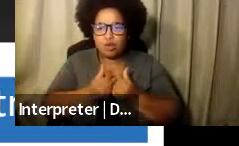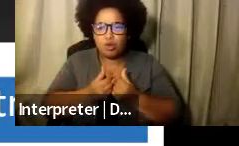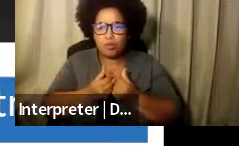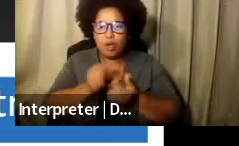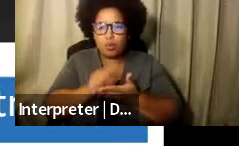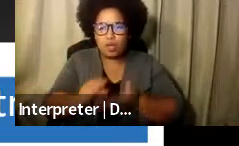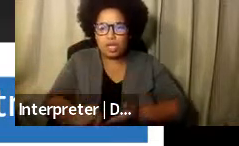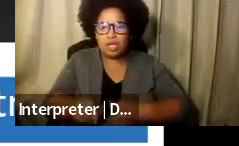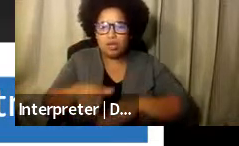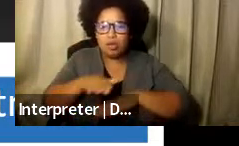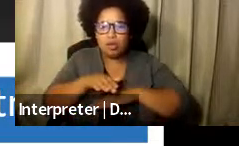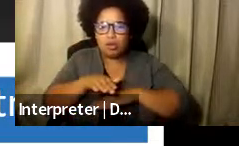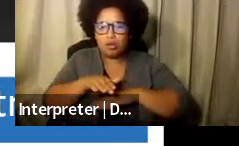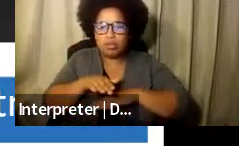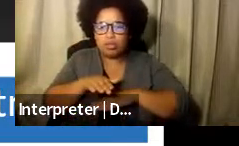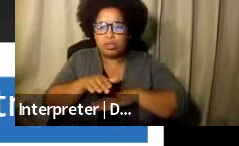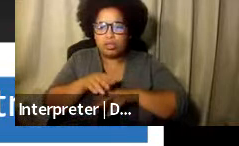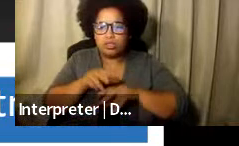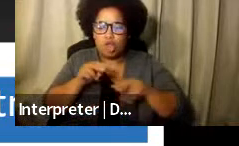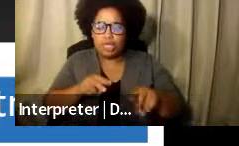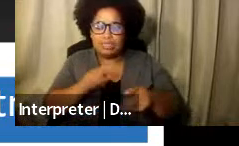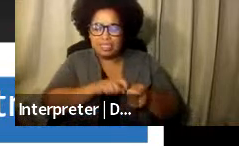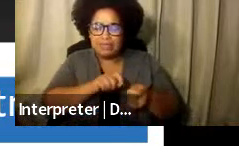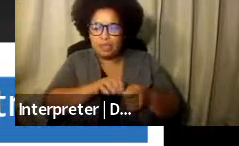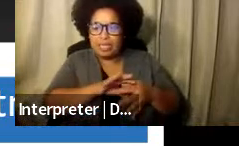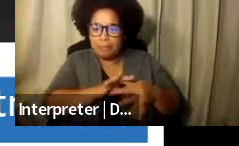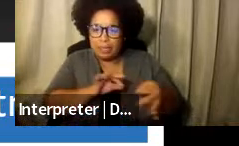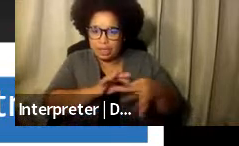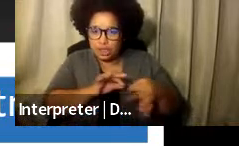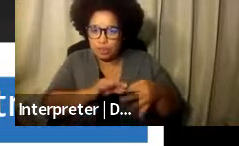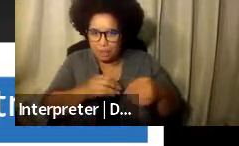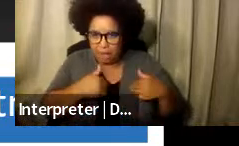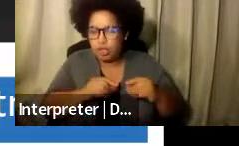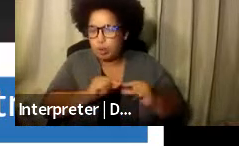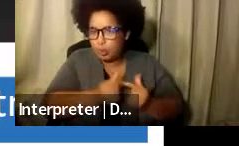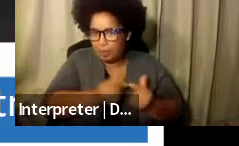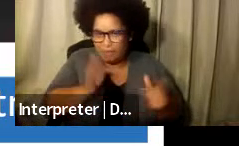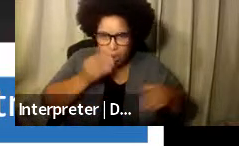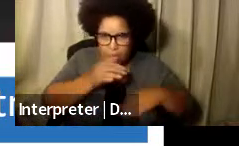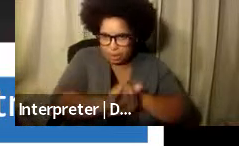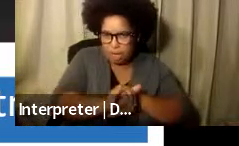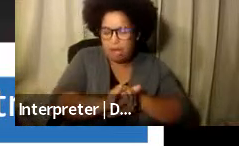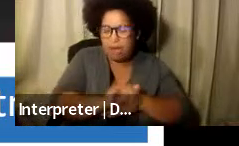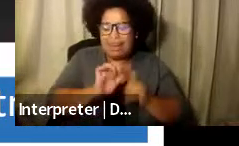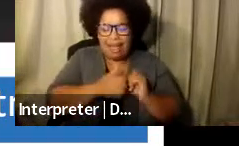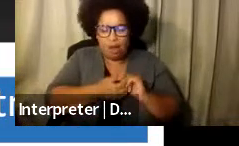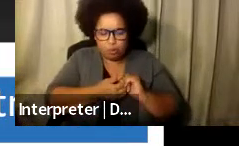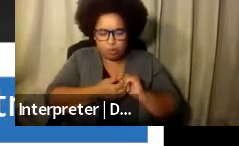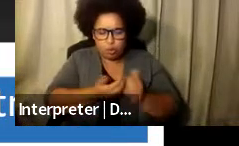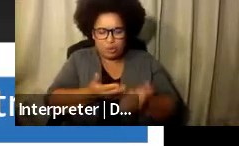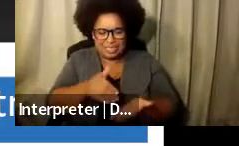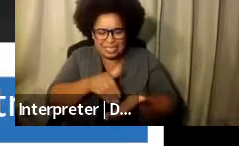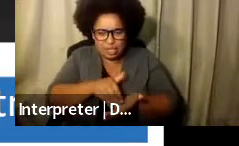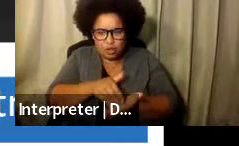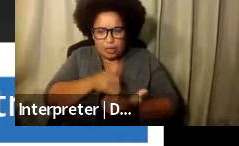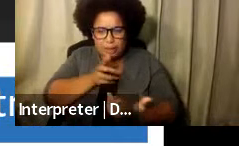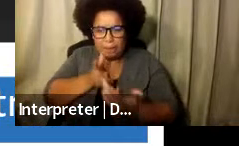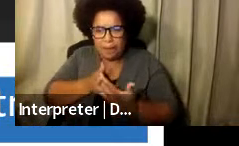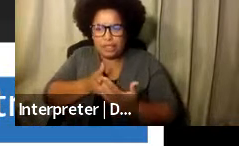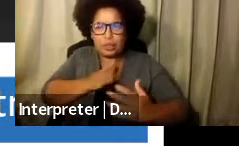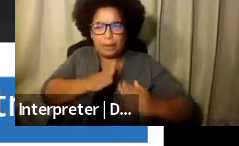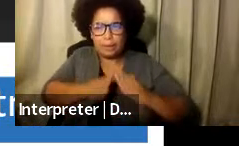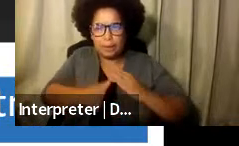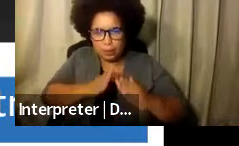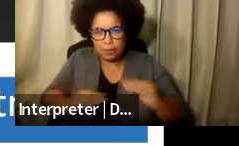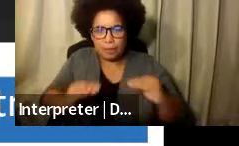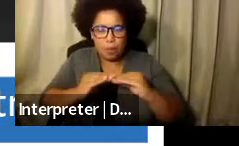week on to look specifically at messaging and how to center that messaging more in the community.